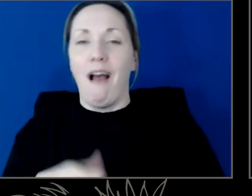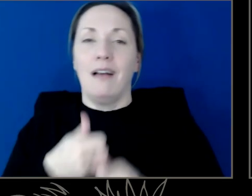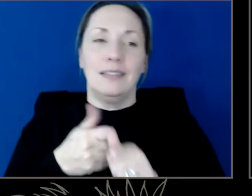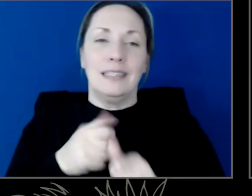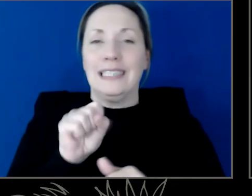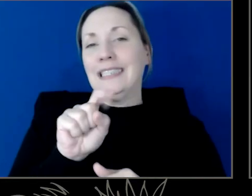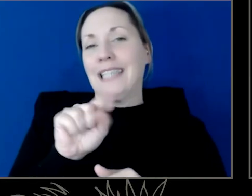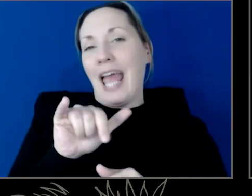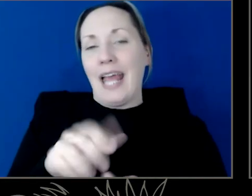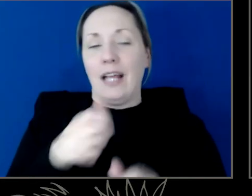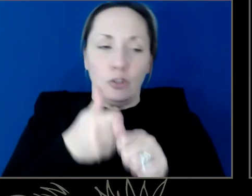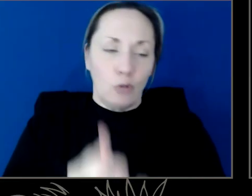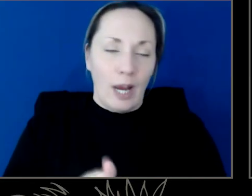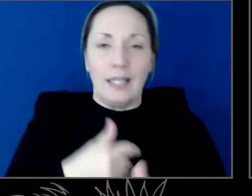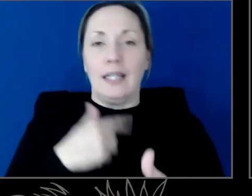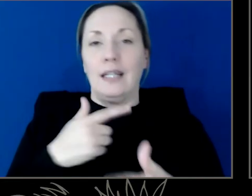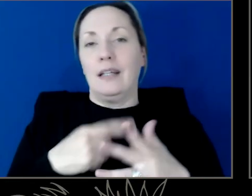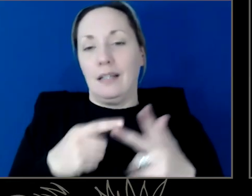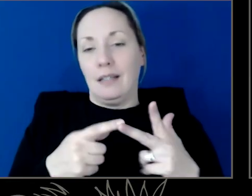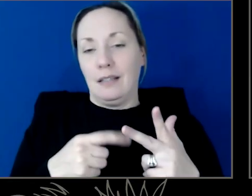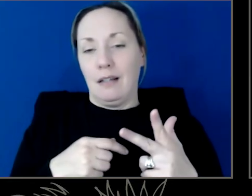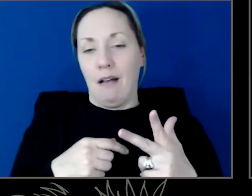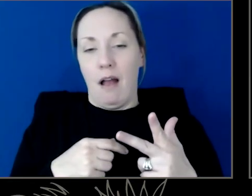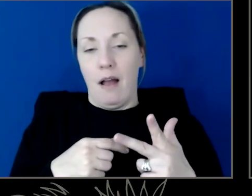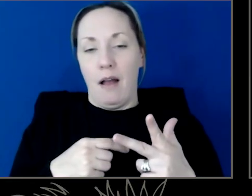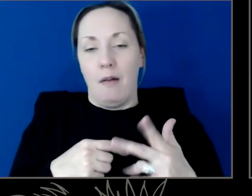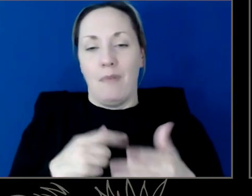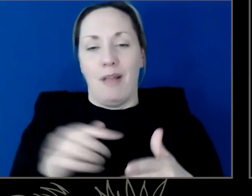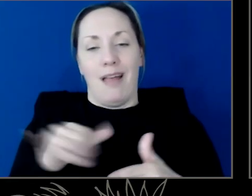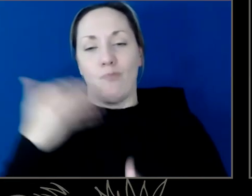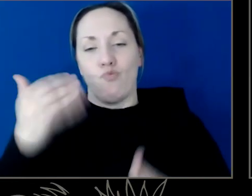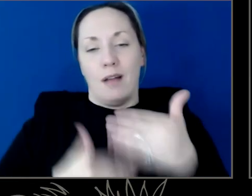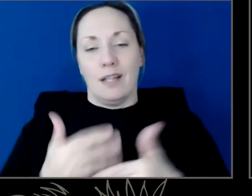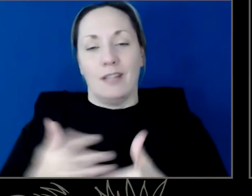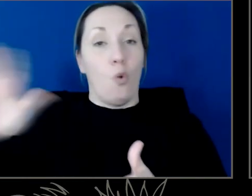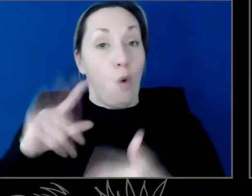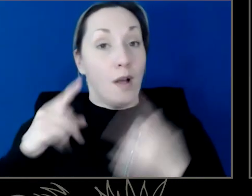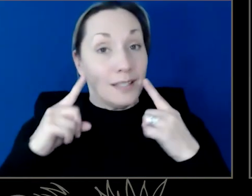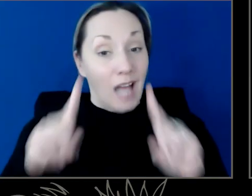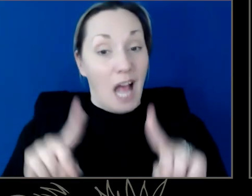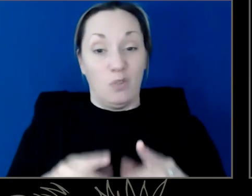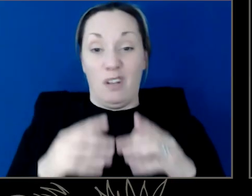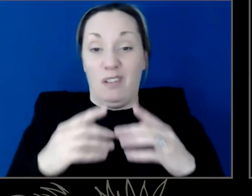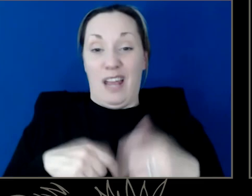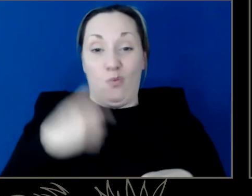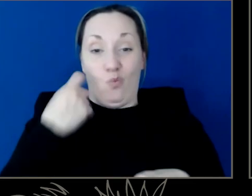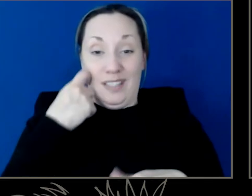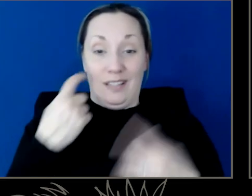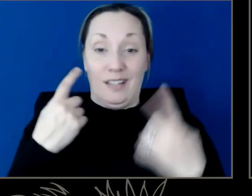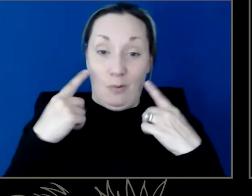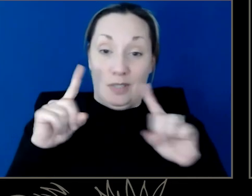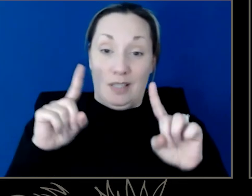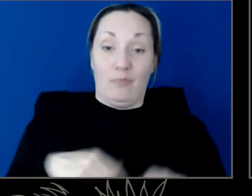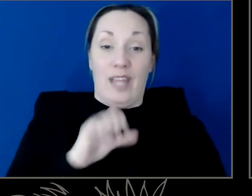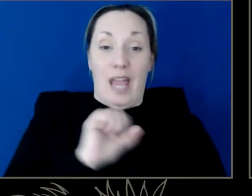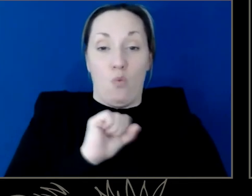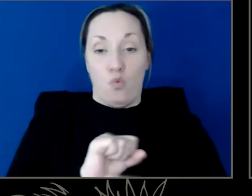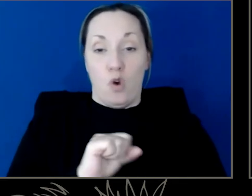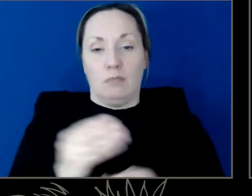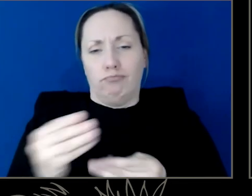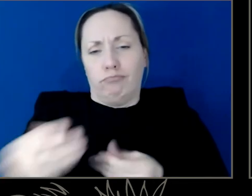was successful and recently successful. It works seamlessly with server-side data